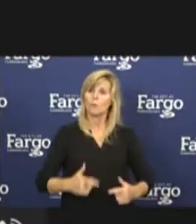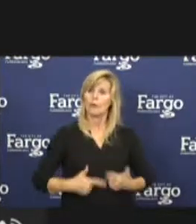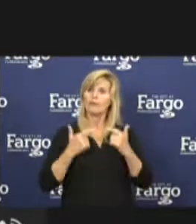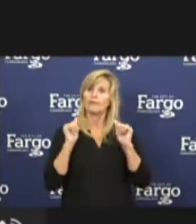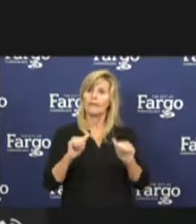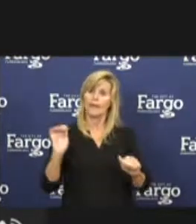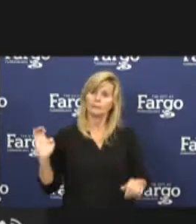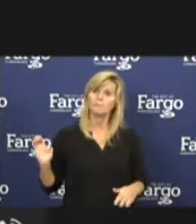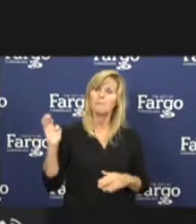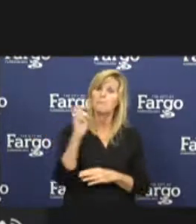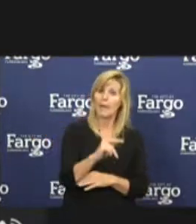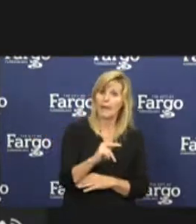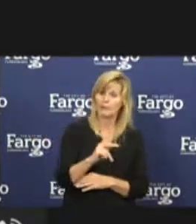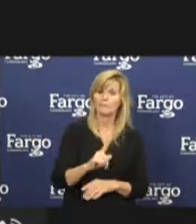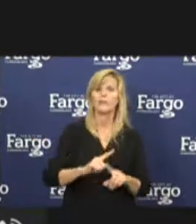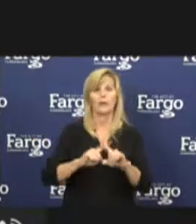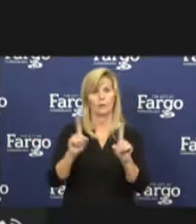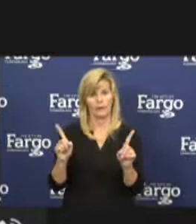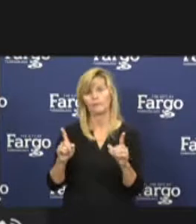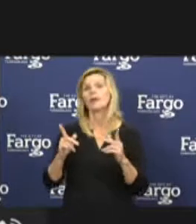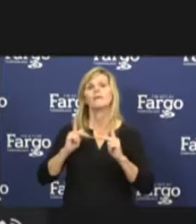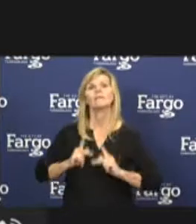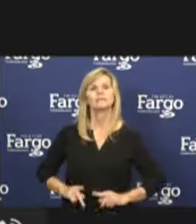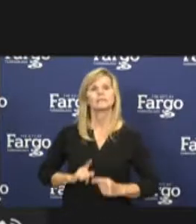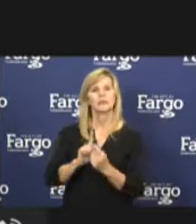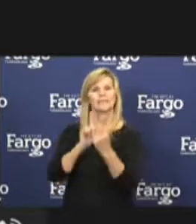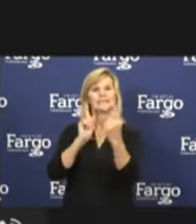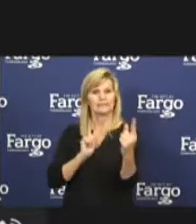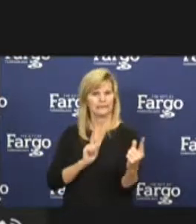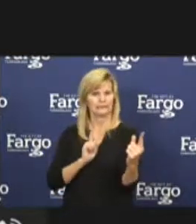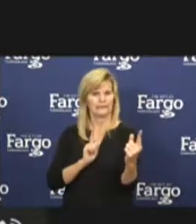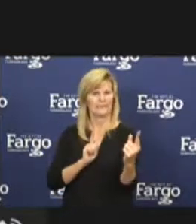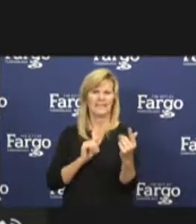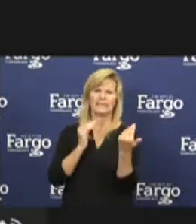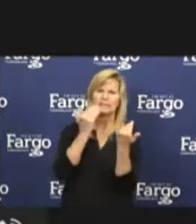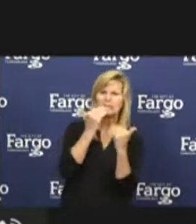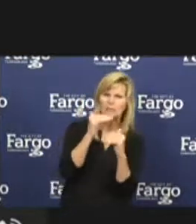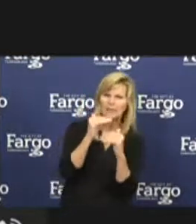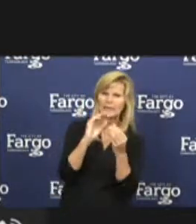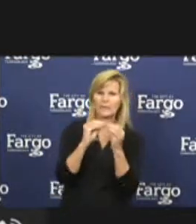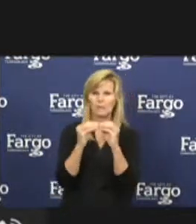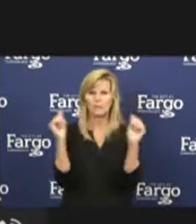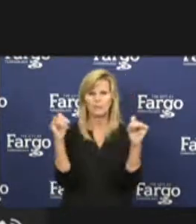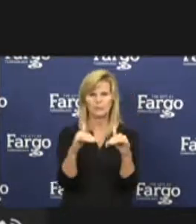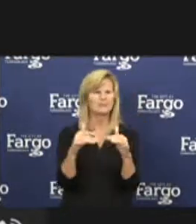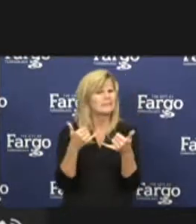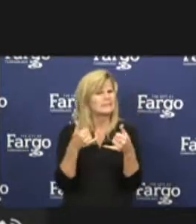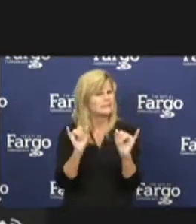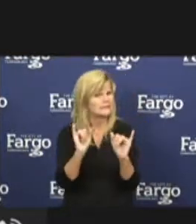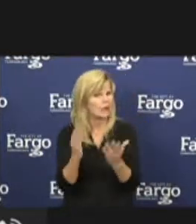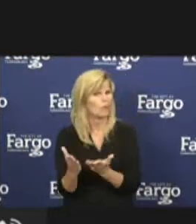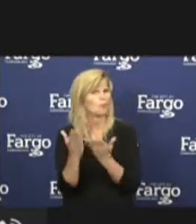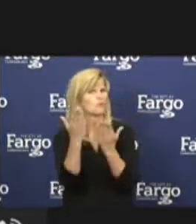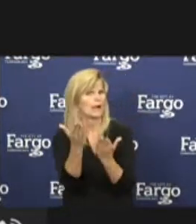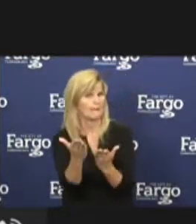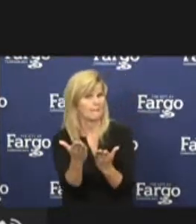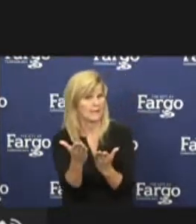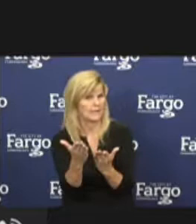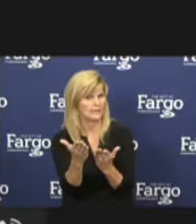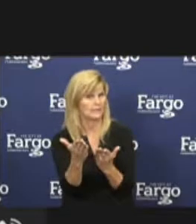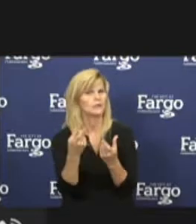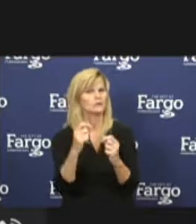resume. However, physical distancing measures and limitations on gatherings are still recommended to